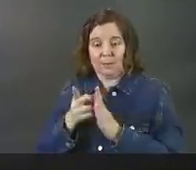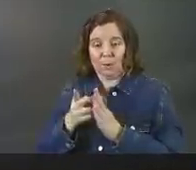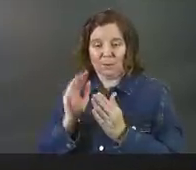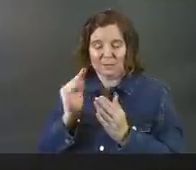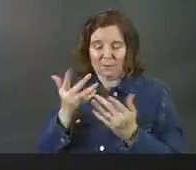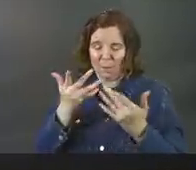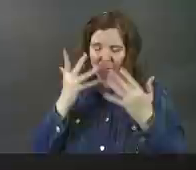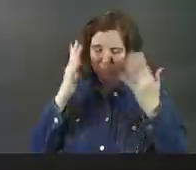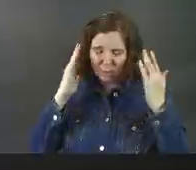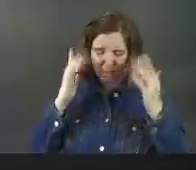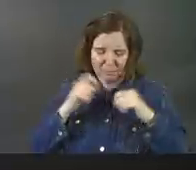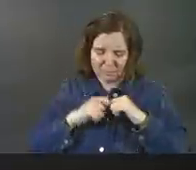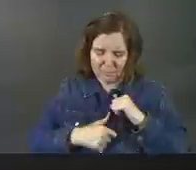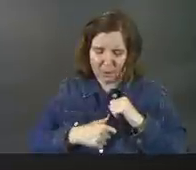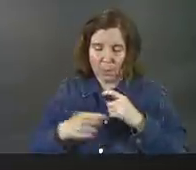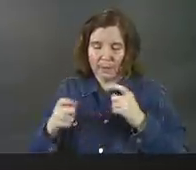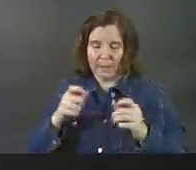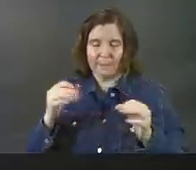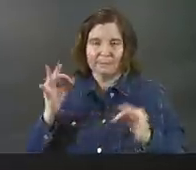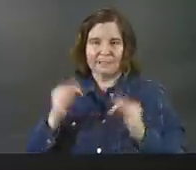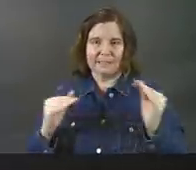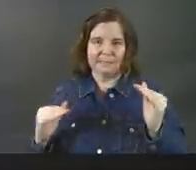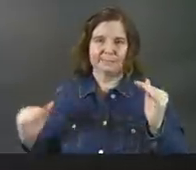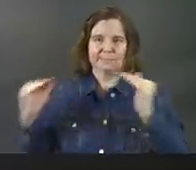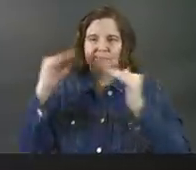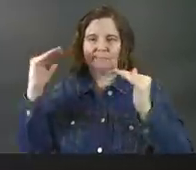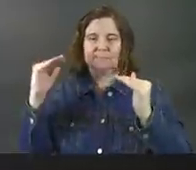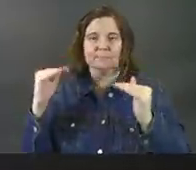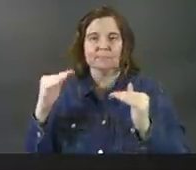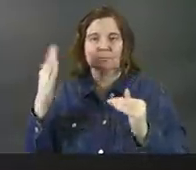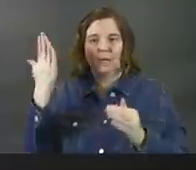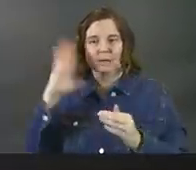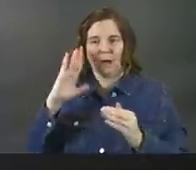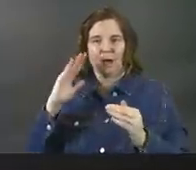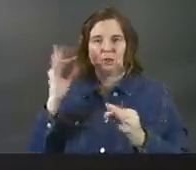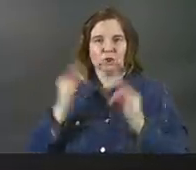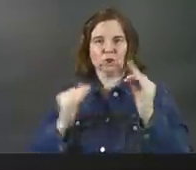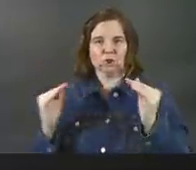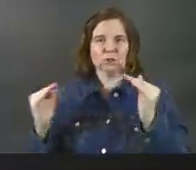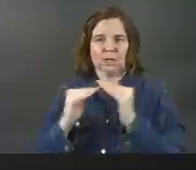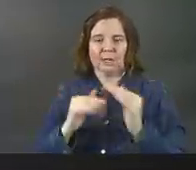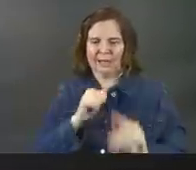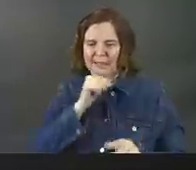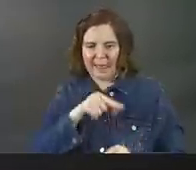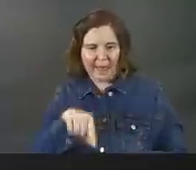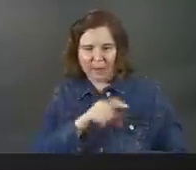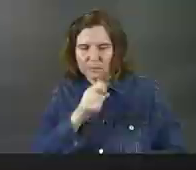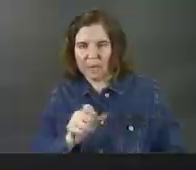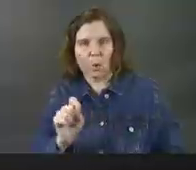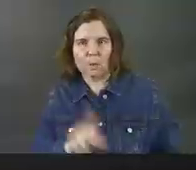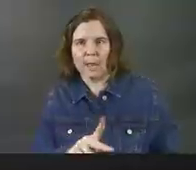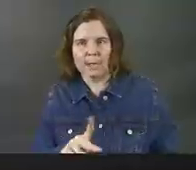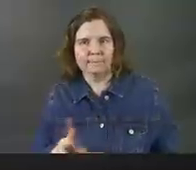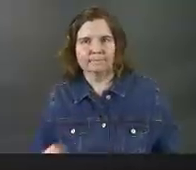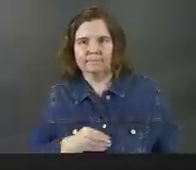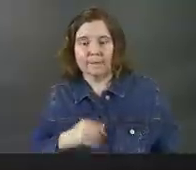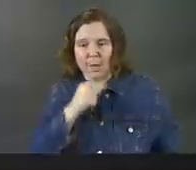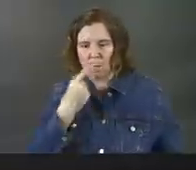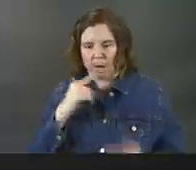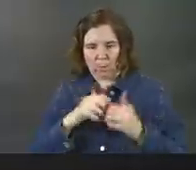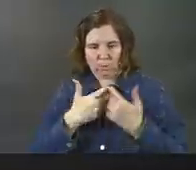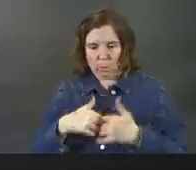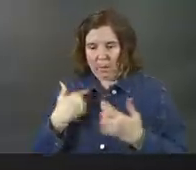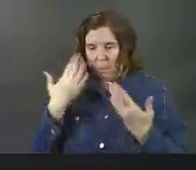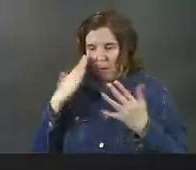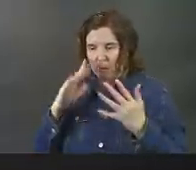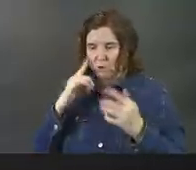that seem overwhelming are dealt with. And God brings his justice. And he says, that was not okay. And I don't know how it's going to work. And I